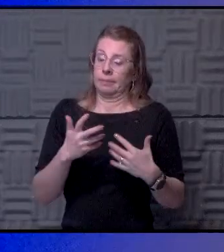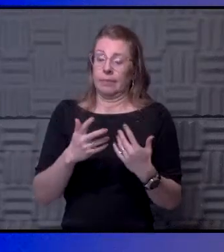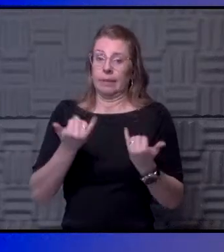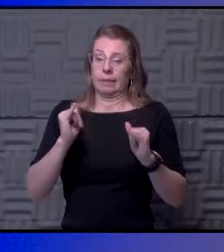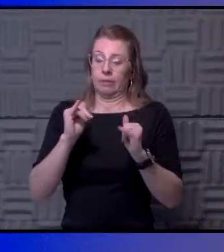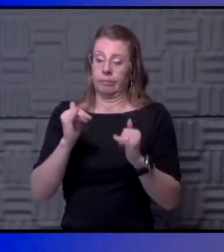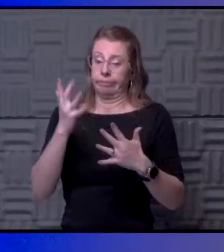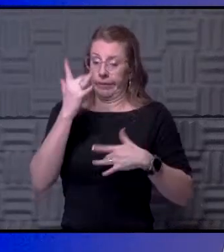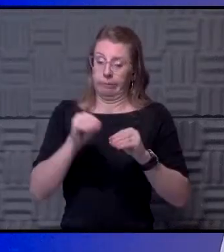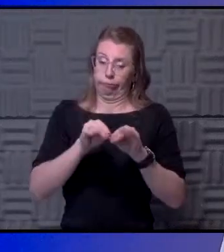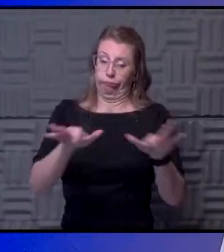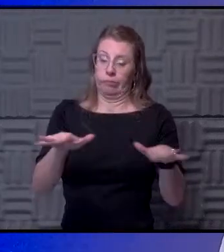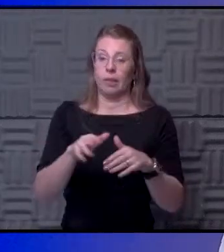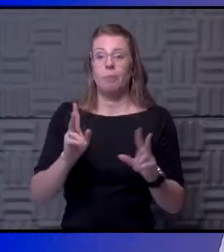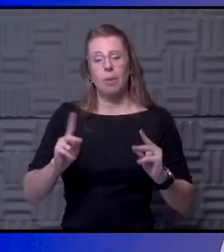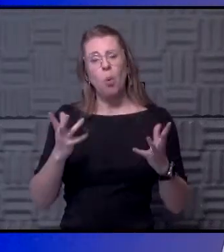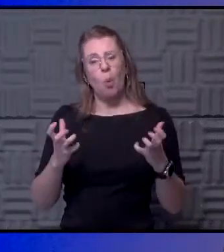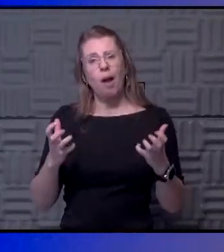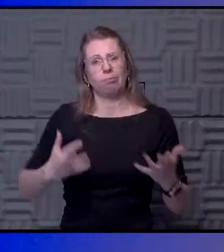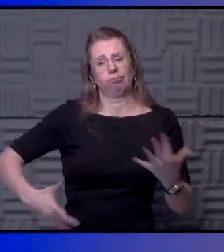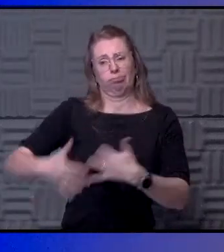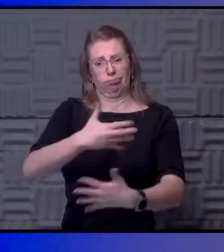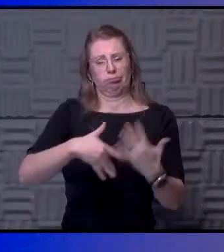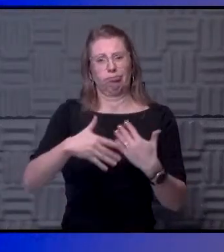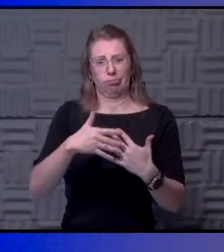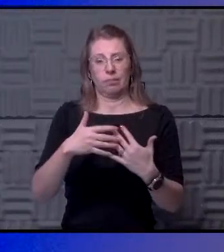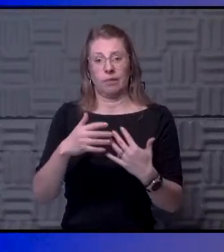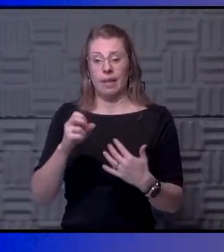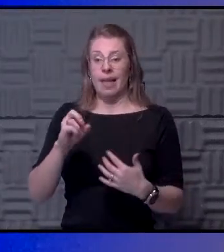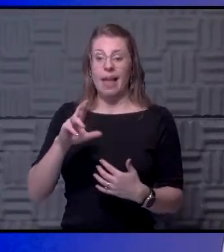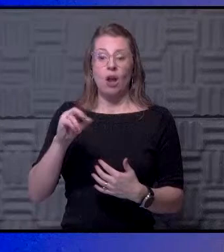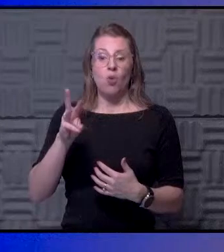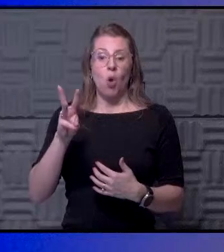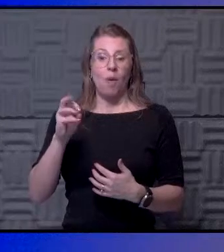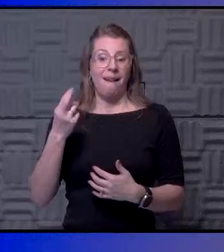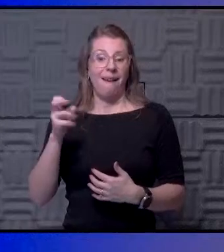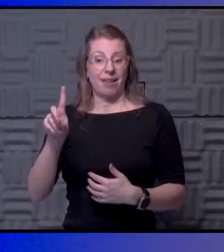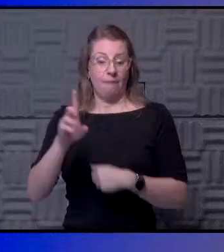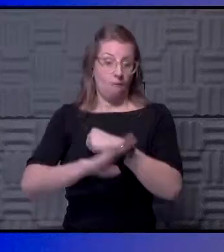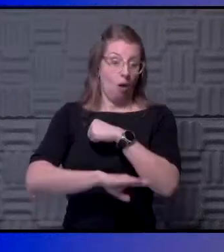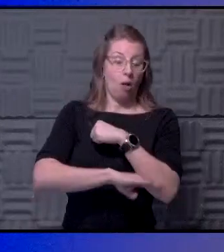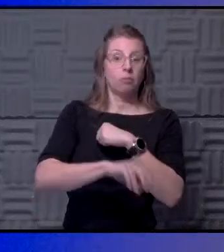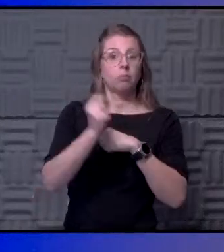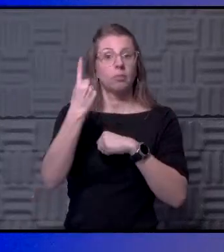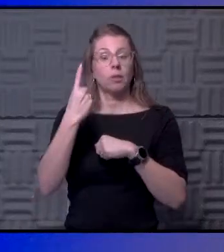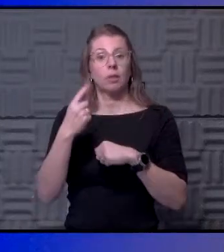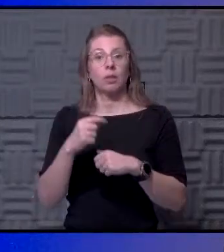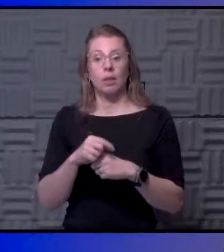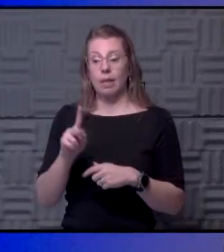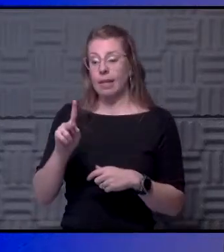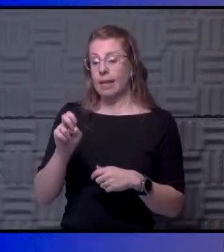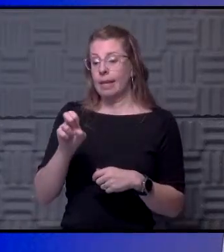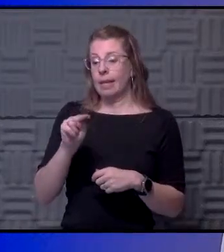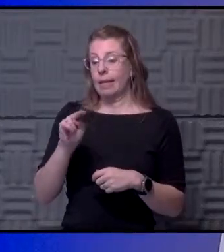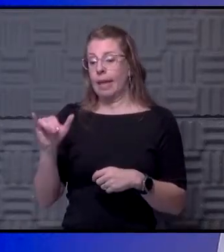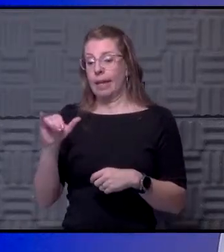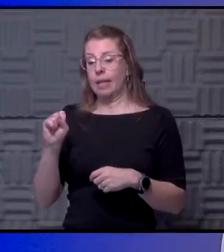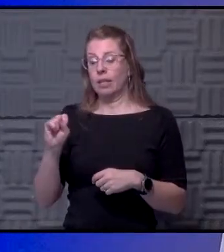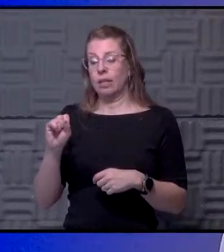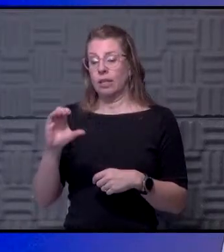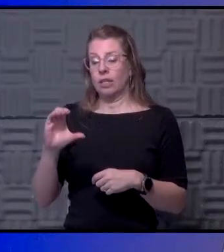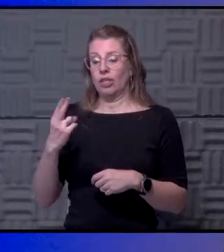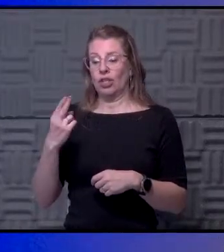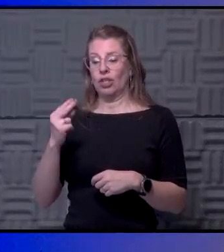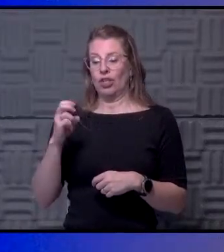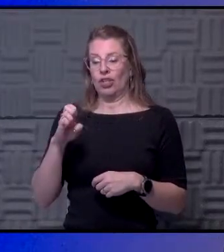people want to get back together, and not only Arrowhead in the fall, but obviously Kenny Chesney is supposed to come.